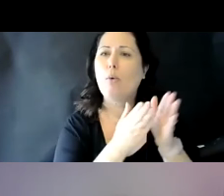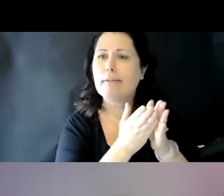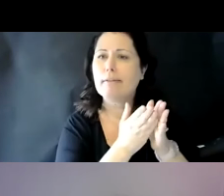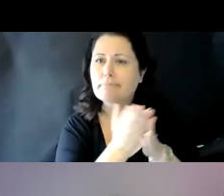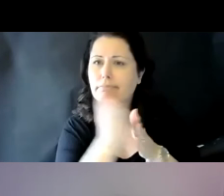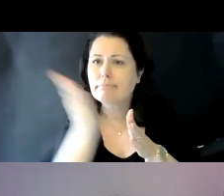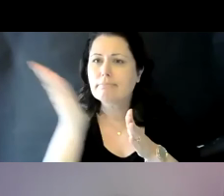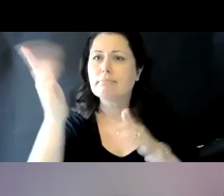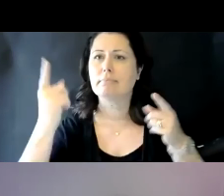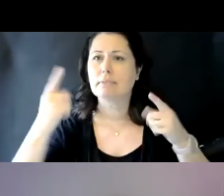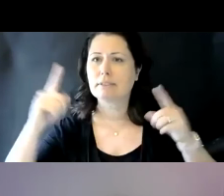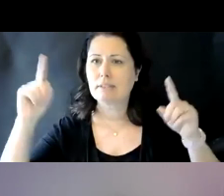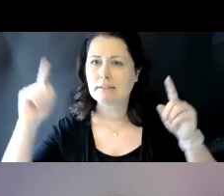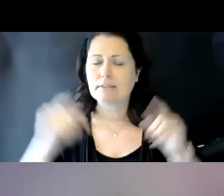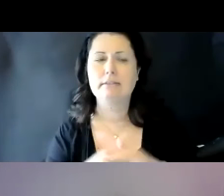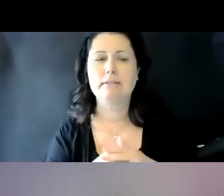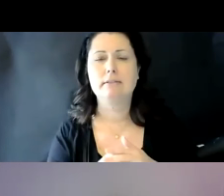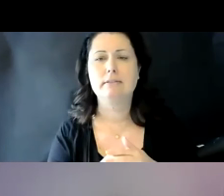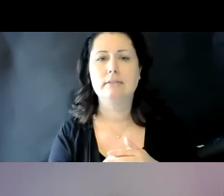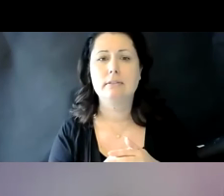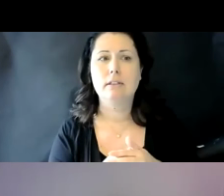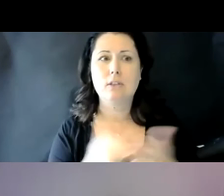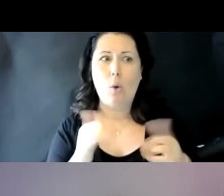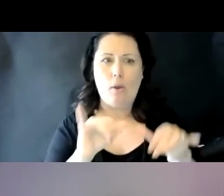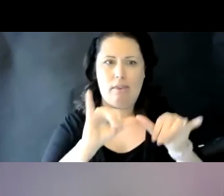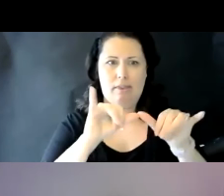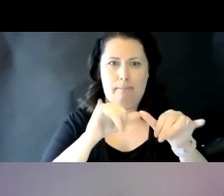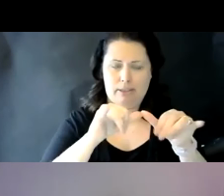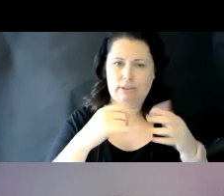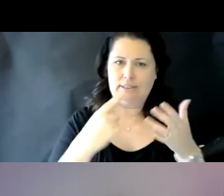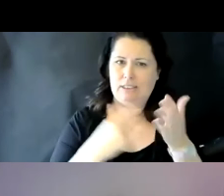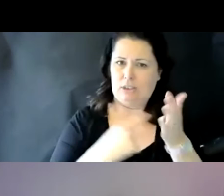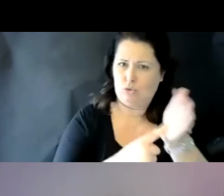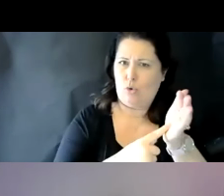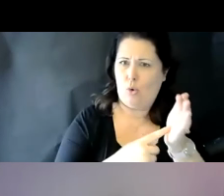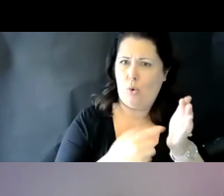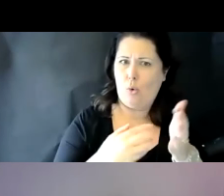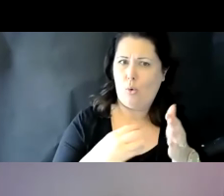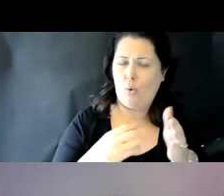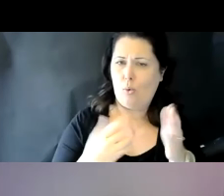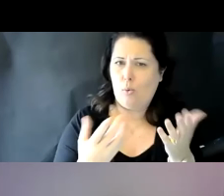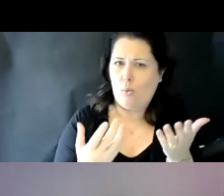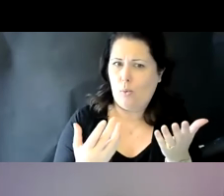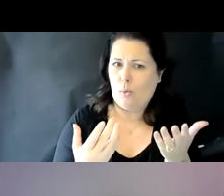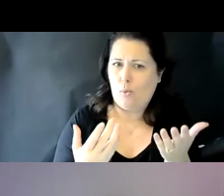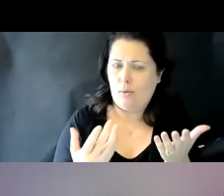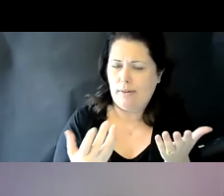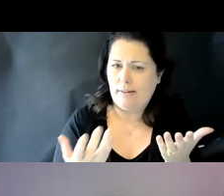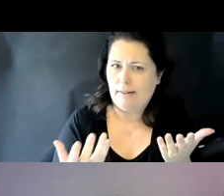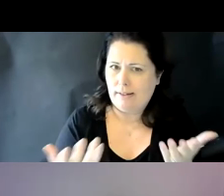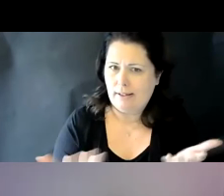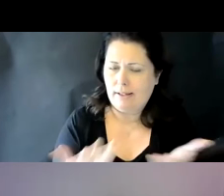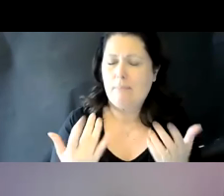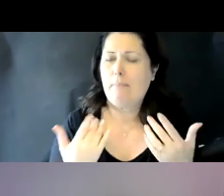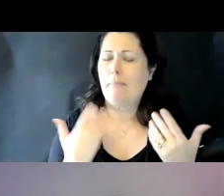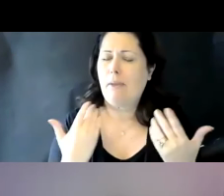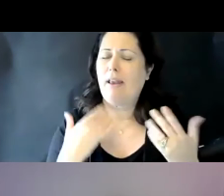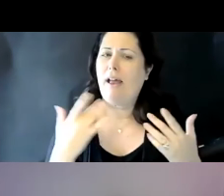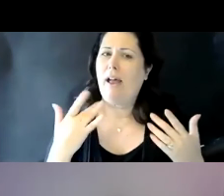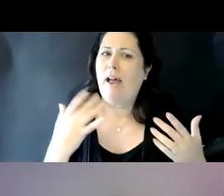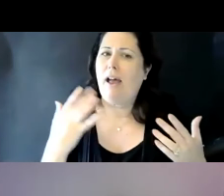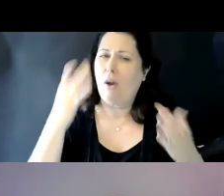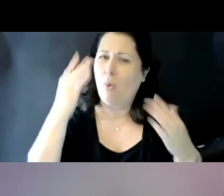The psychometrics didn't show any ceiling effects, as I'm aware of. But I actually wonder whether or not